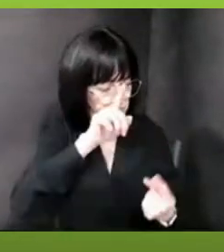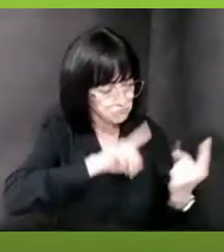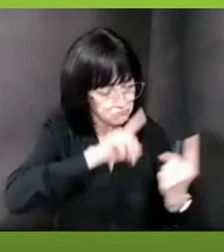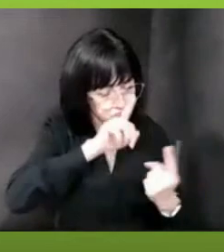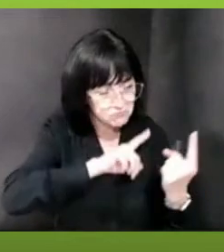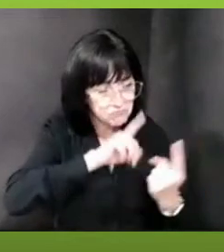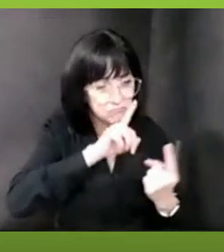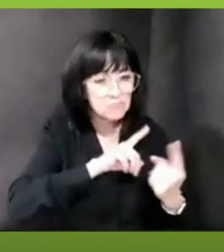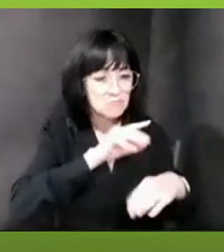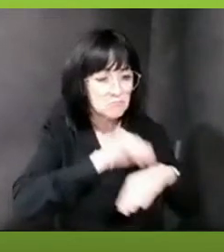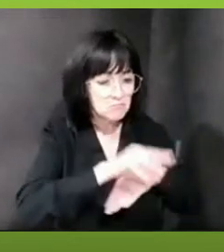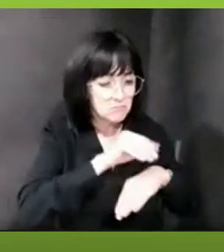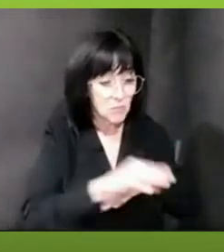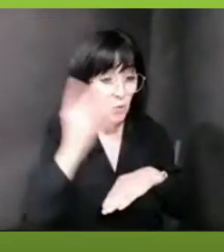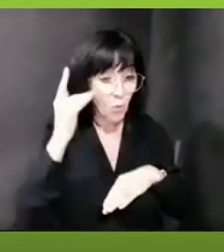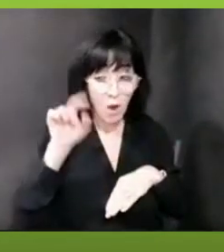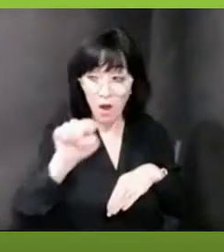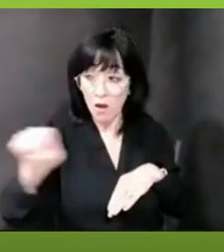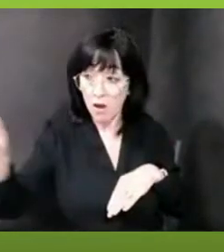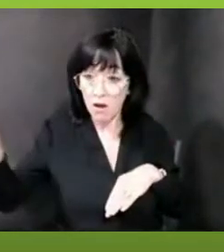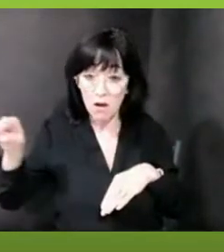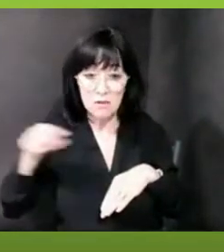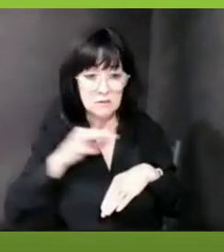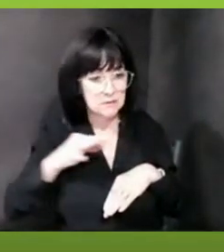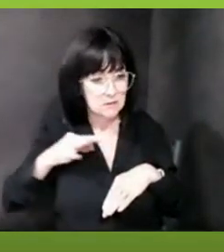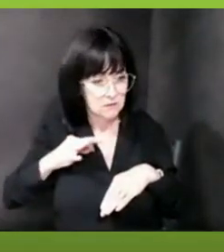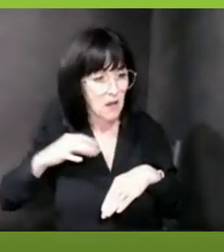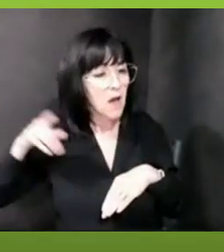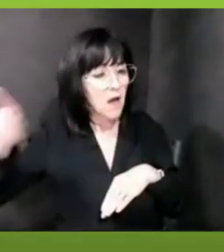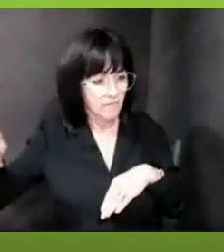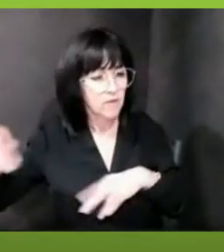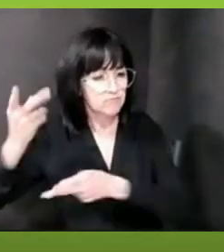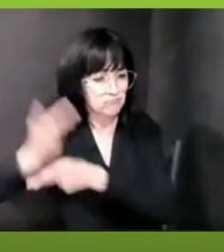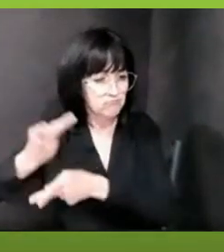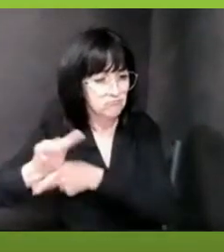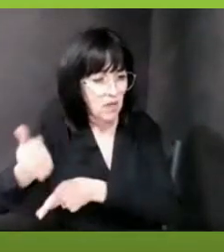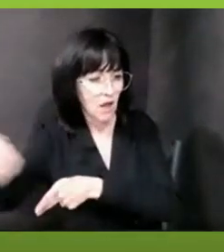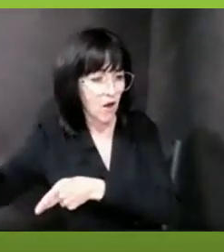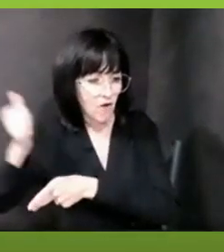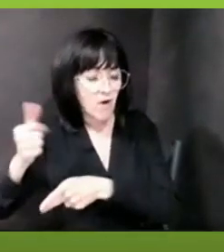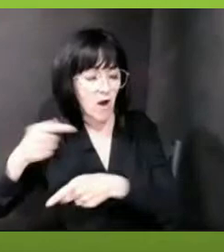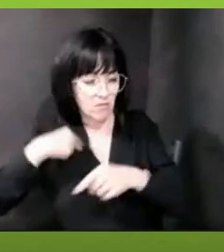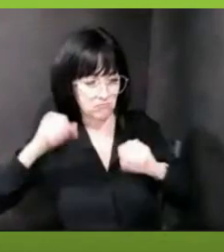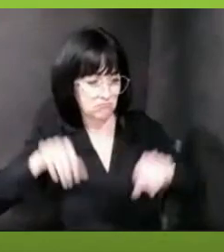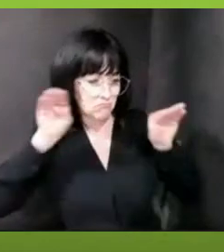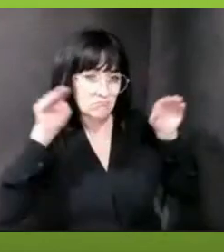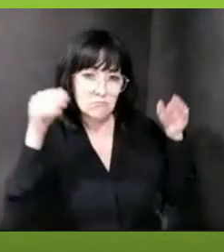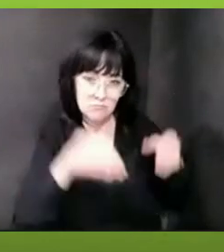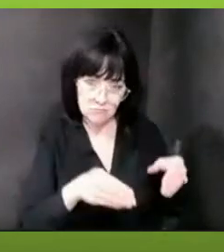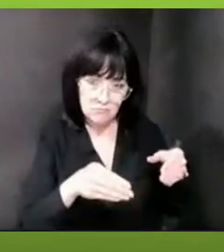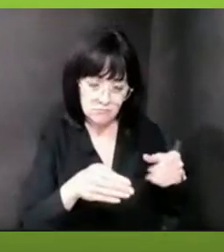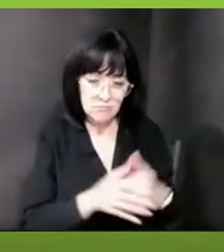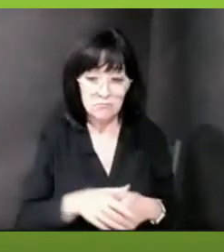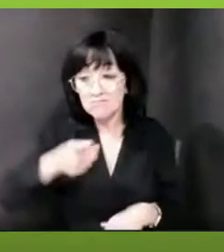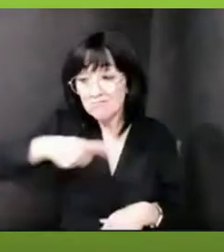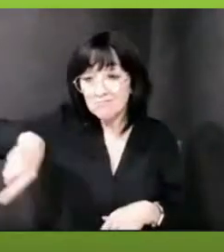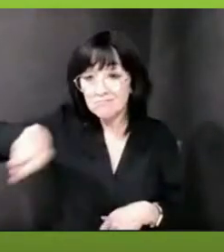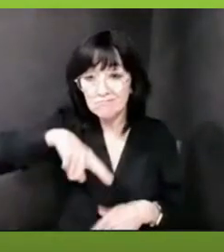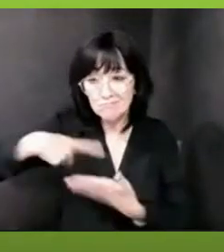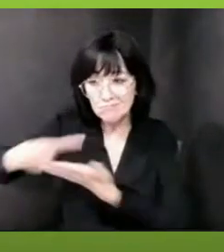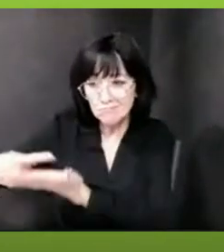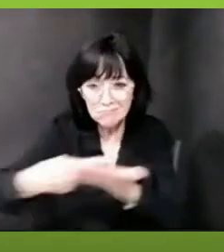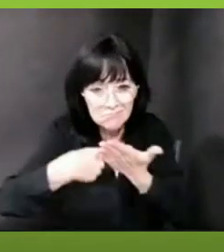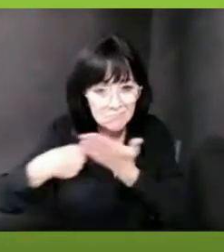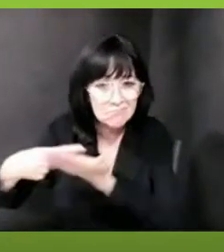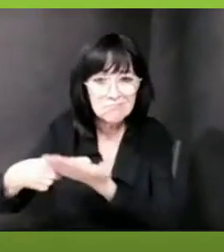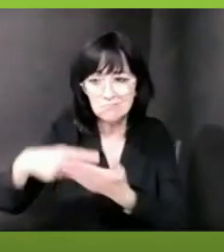lot of staff that really helps with what we need. We do a lot of debriefing. We think about how things are